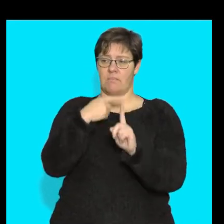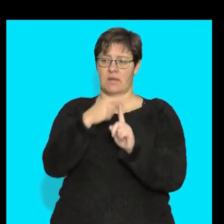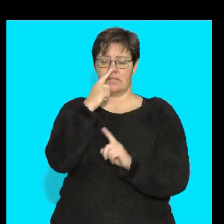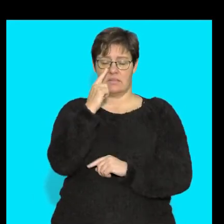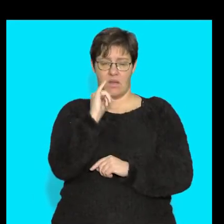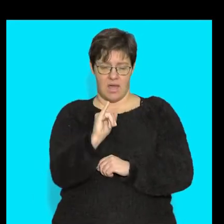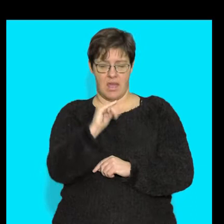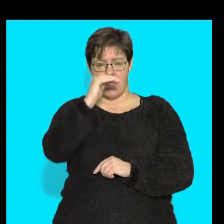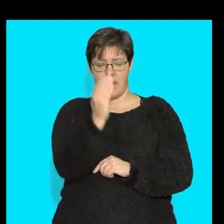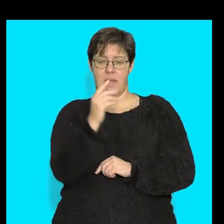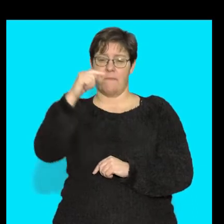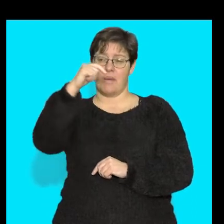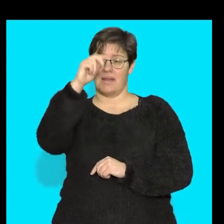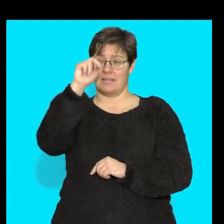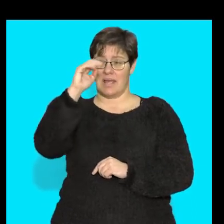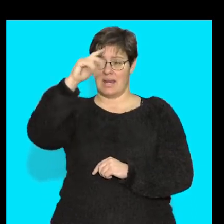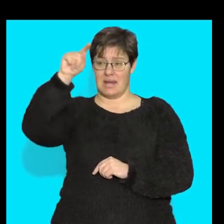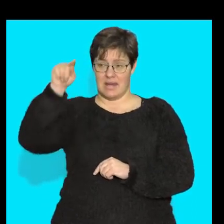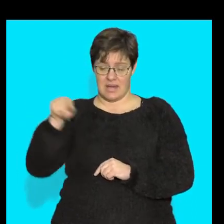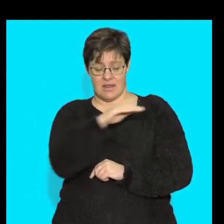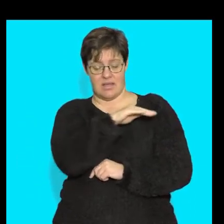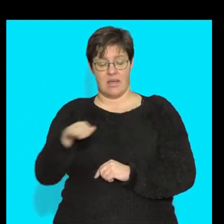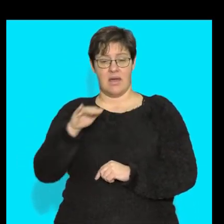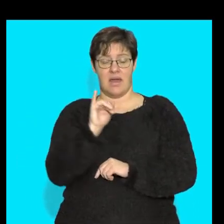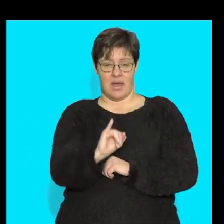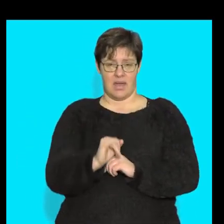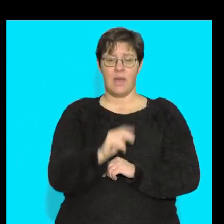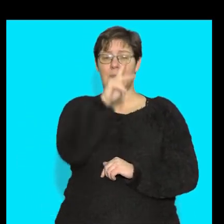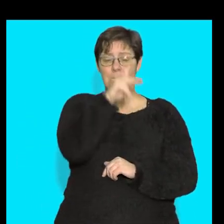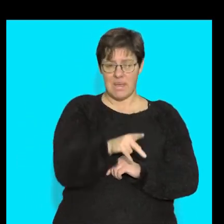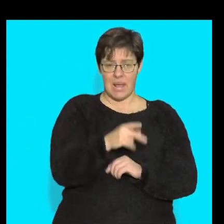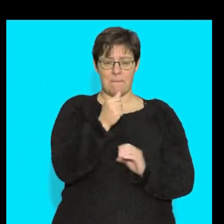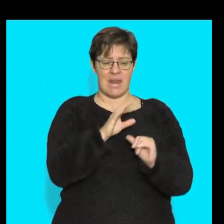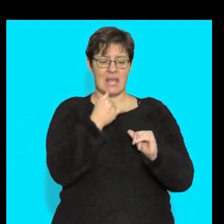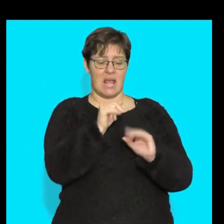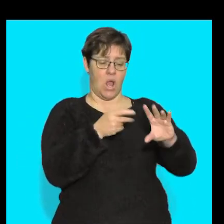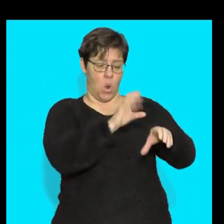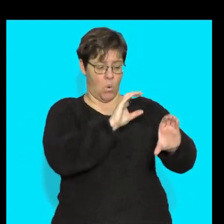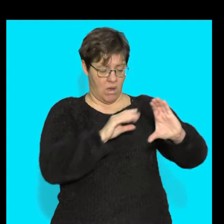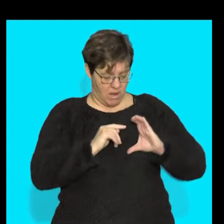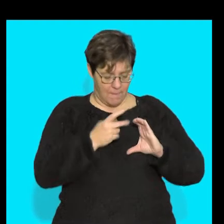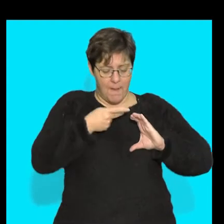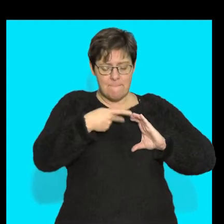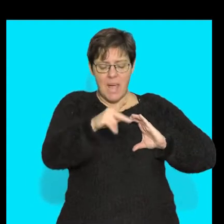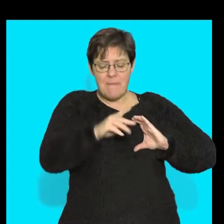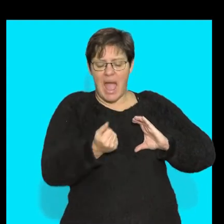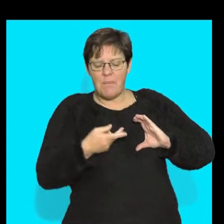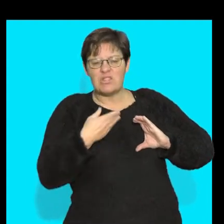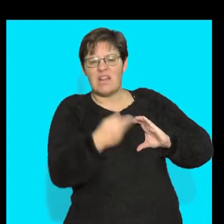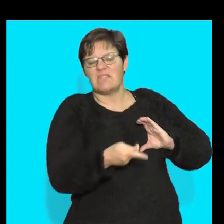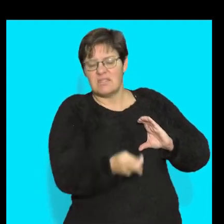n divided by I, right? We know that P is the balance outstanding. How much do you still owe the